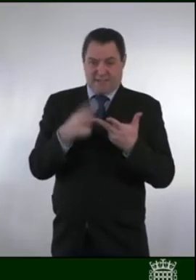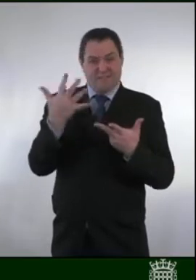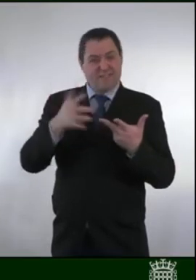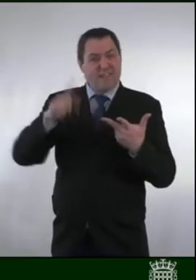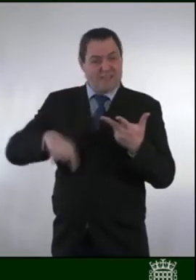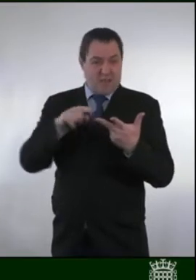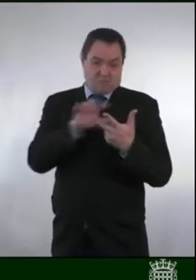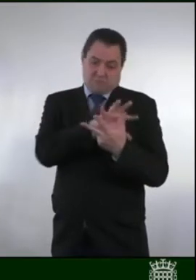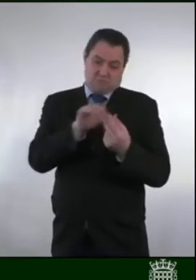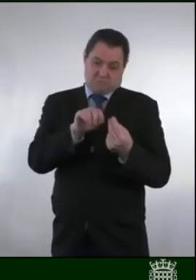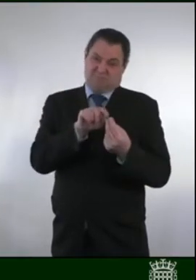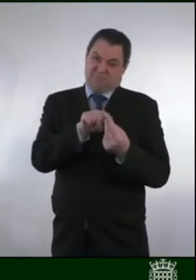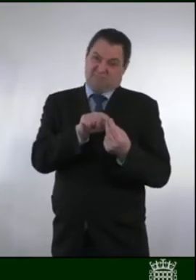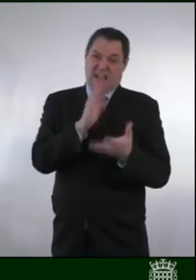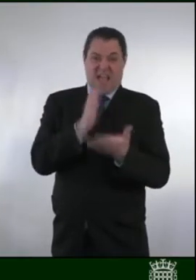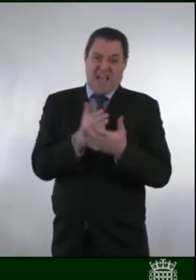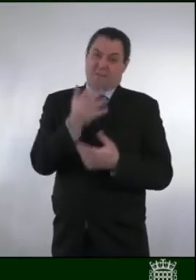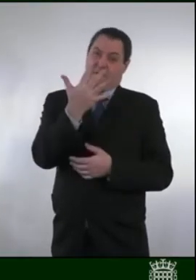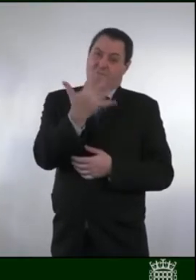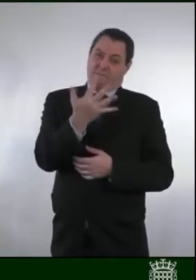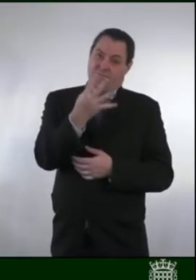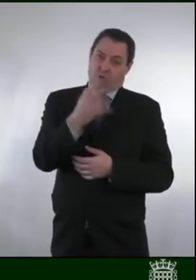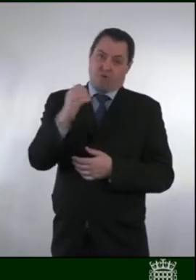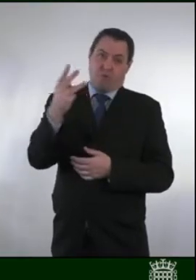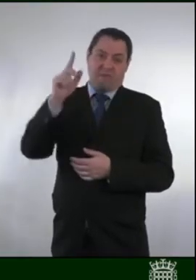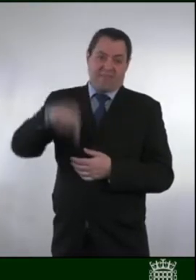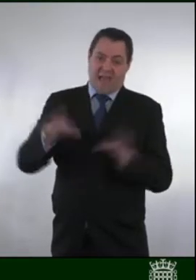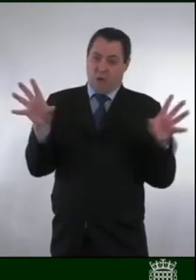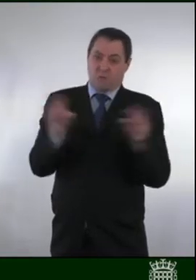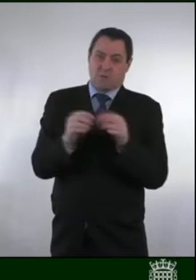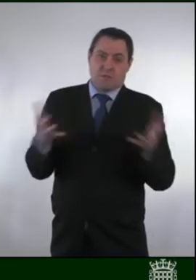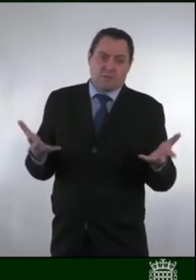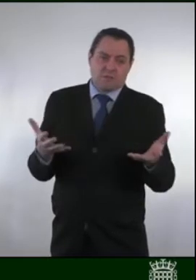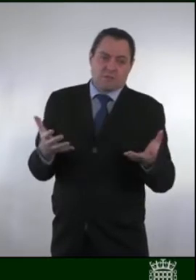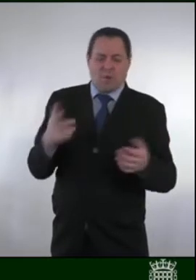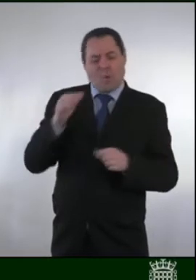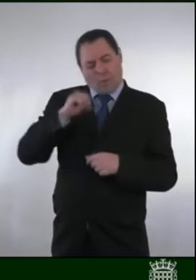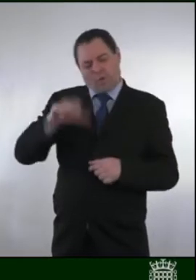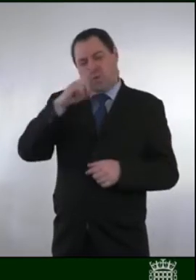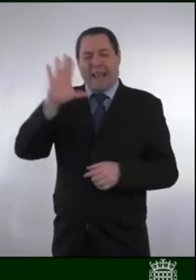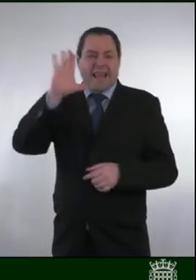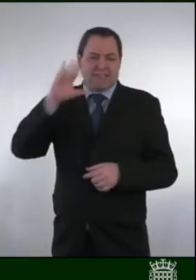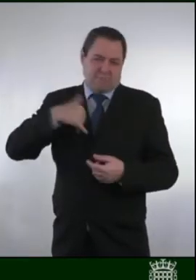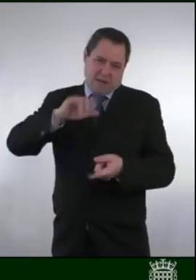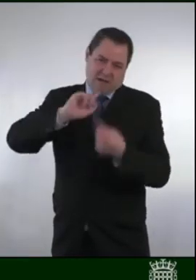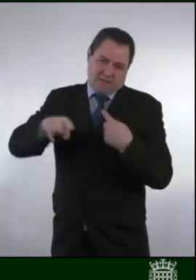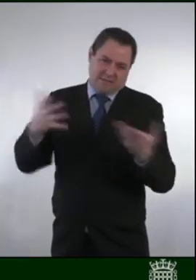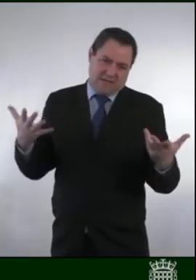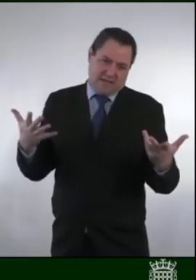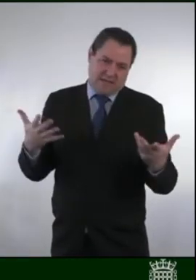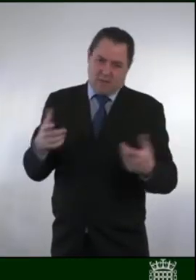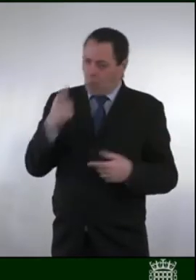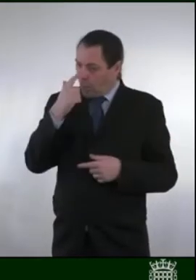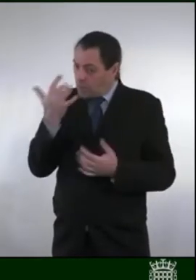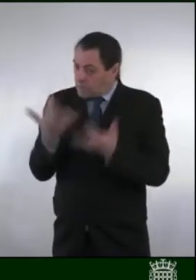numbers I get, Mr. Speaker, you get to 403,000. If only he'd bothered to do that essential, that swift computation